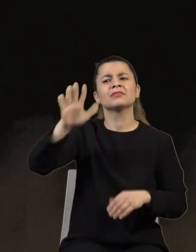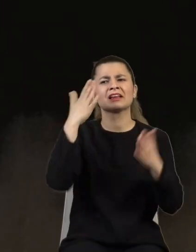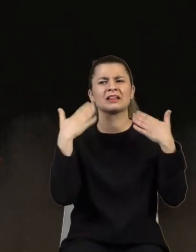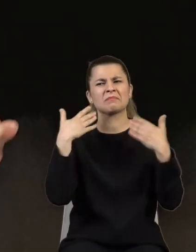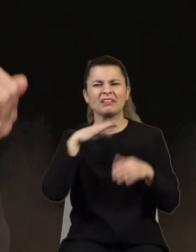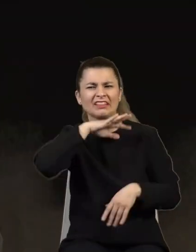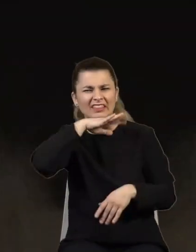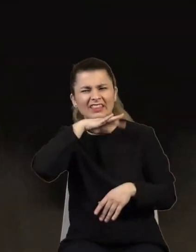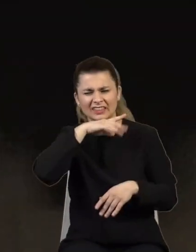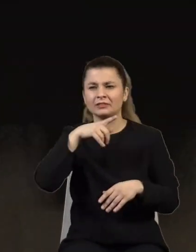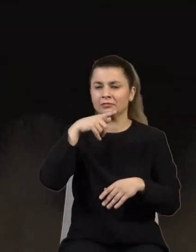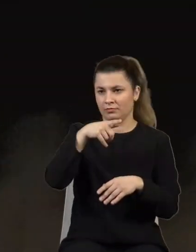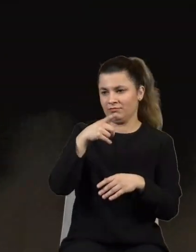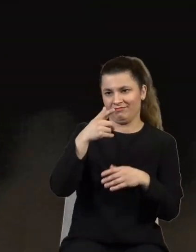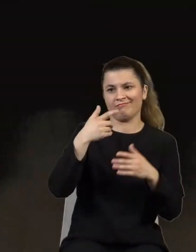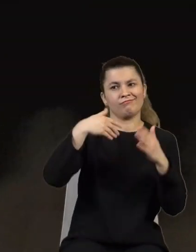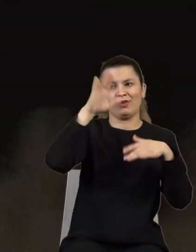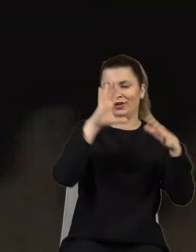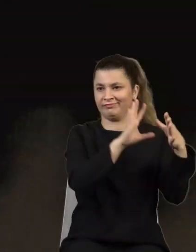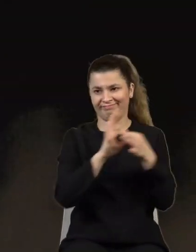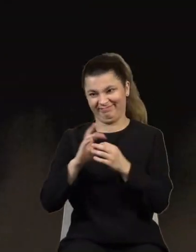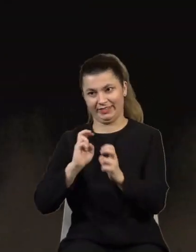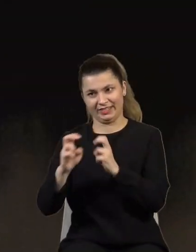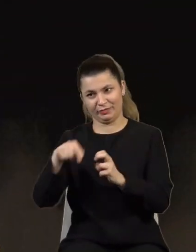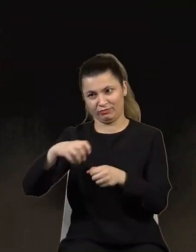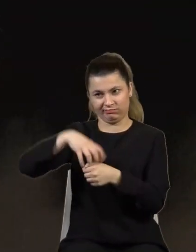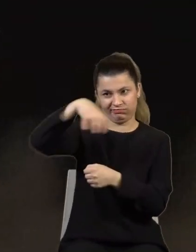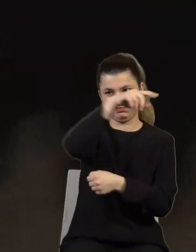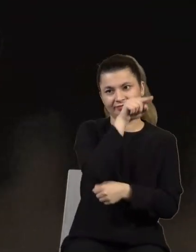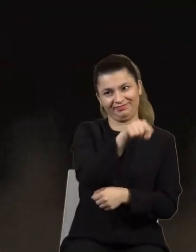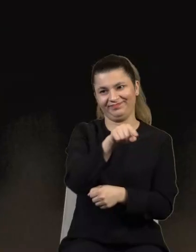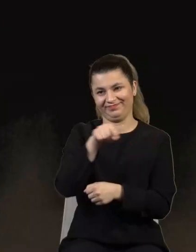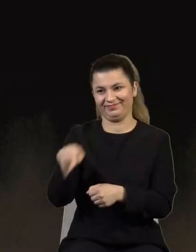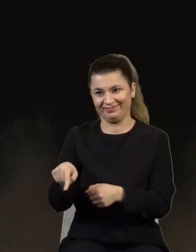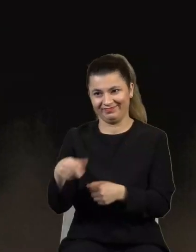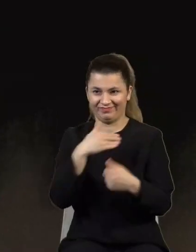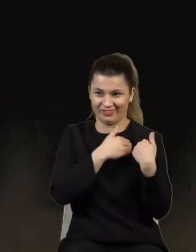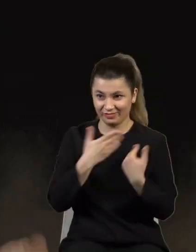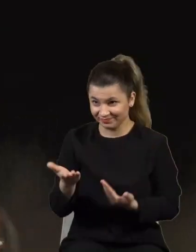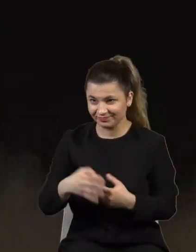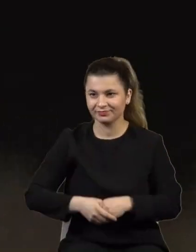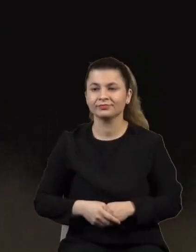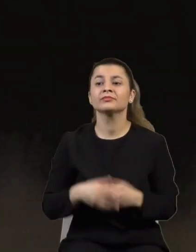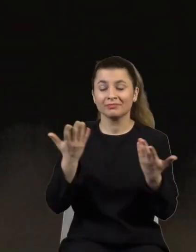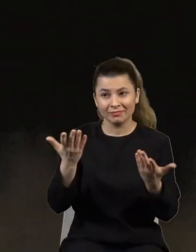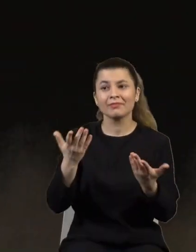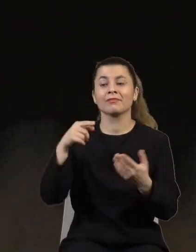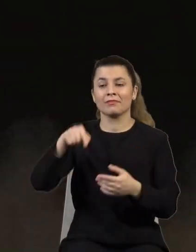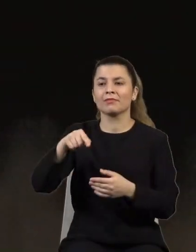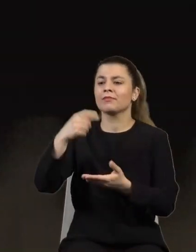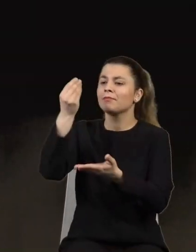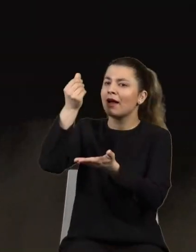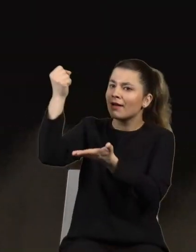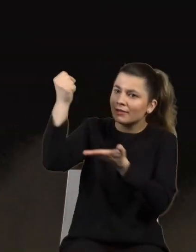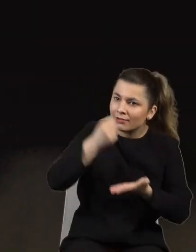that the founding programs accompany the European policies. We've seen, I